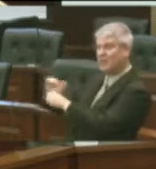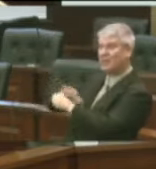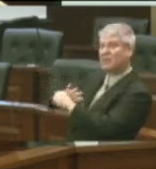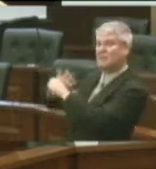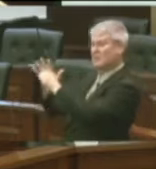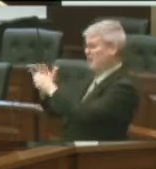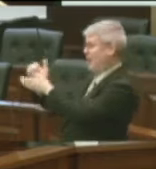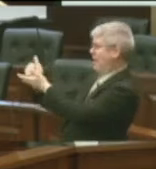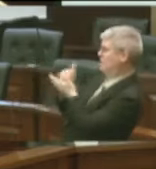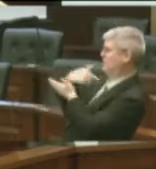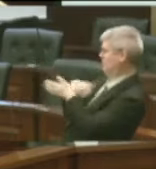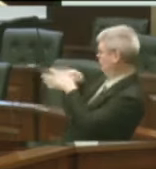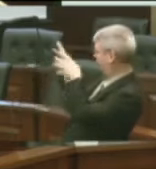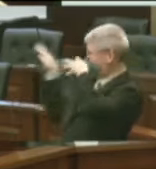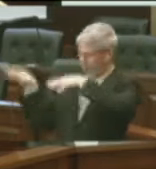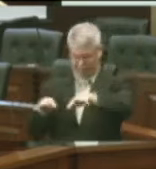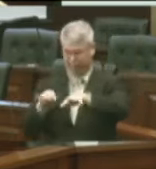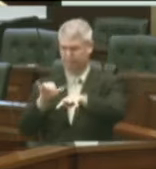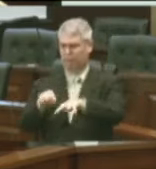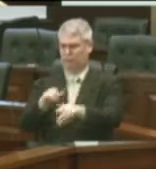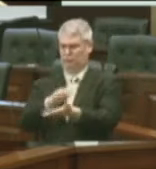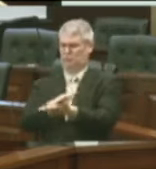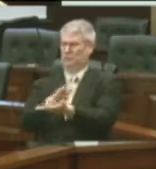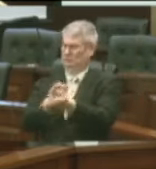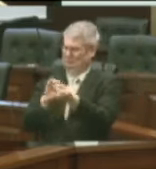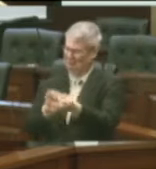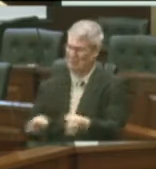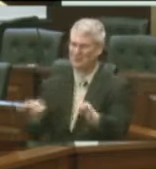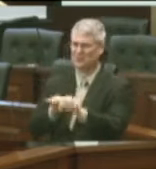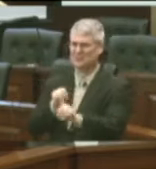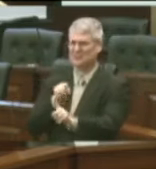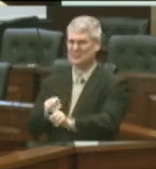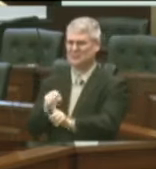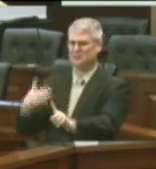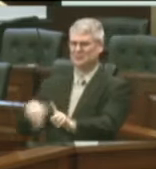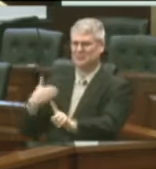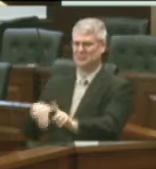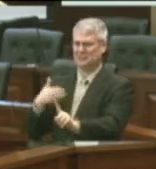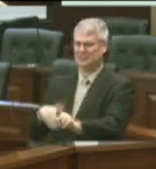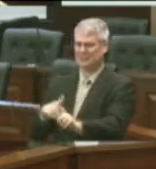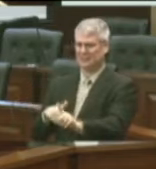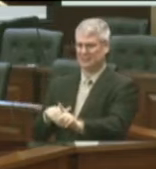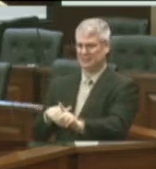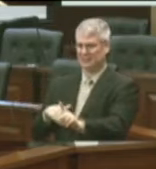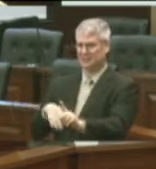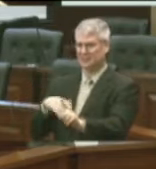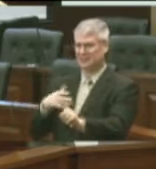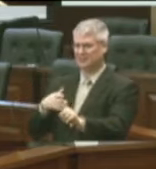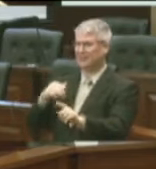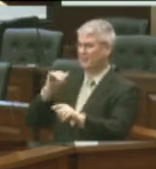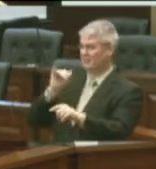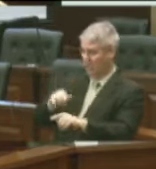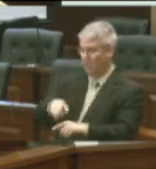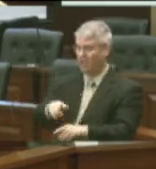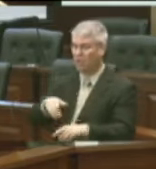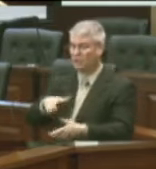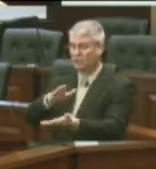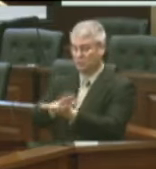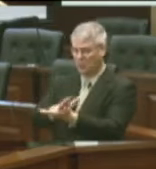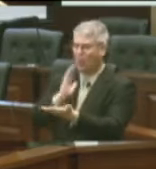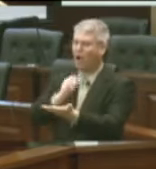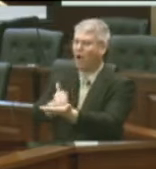and our entire state. I'm happy to announce today that I'm directing even more funds to support K-12 education in